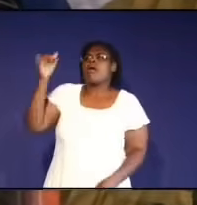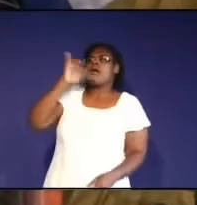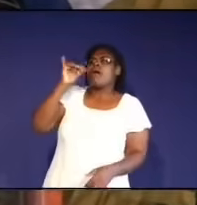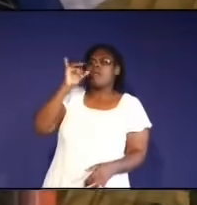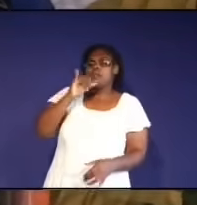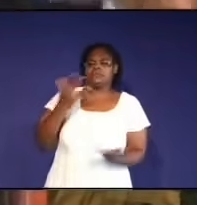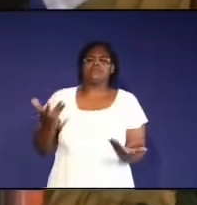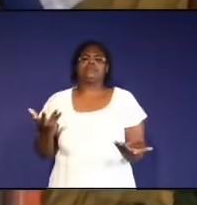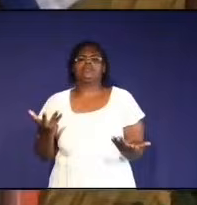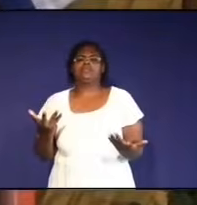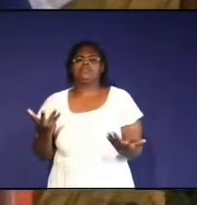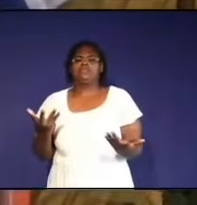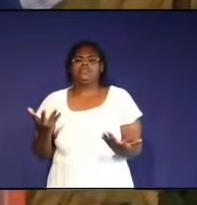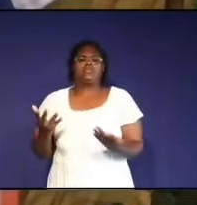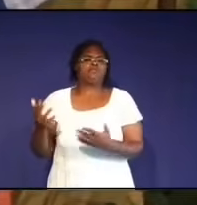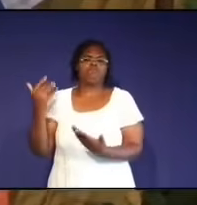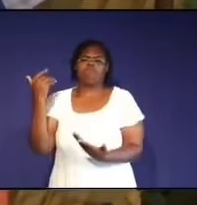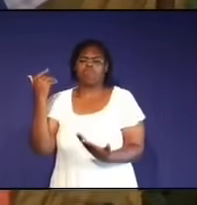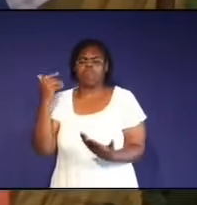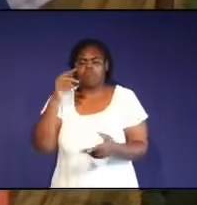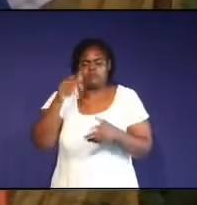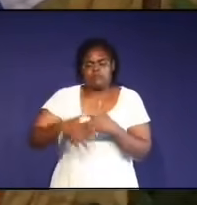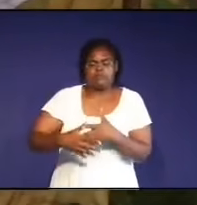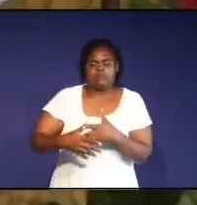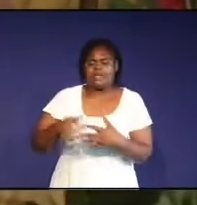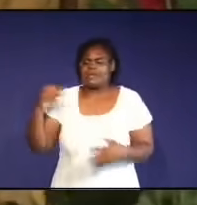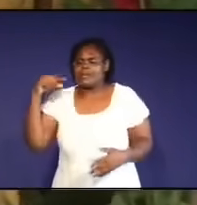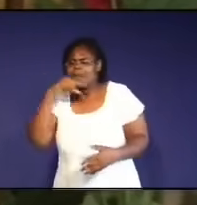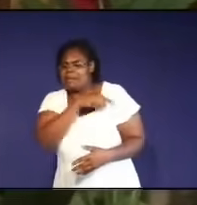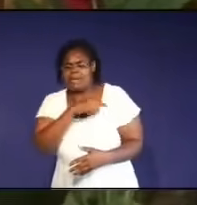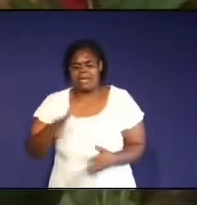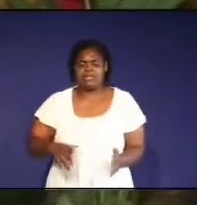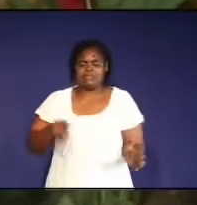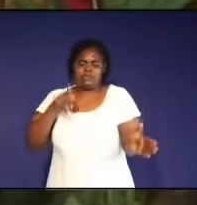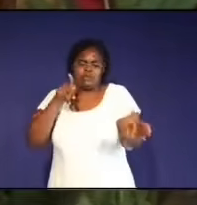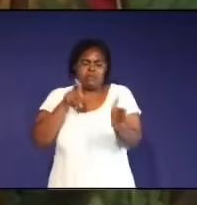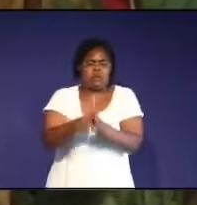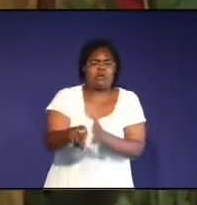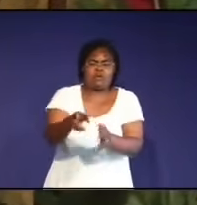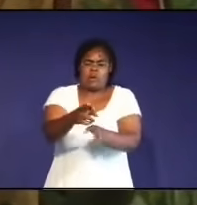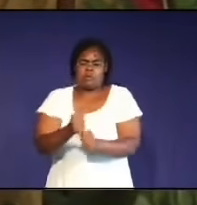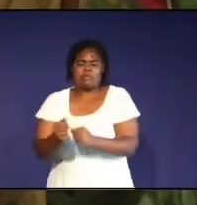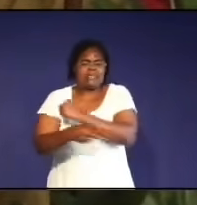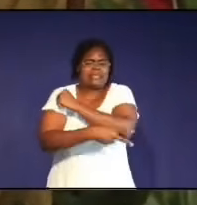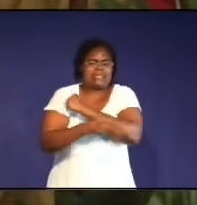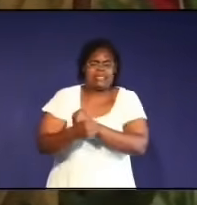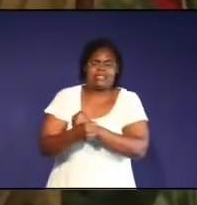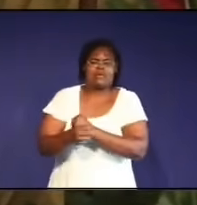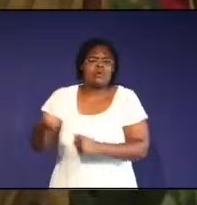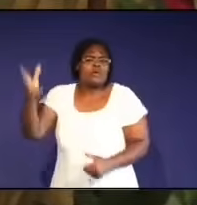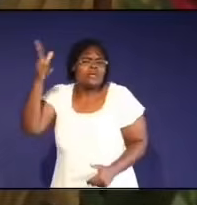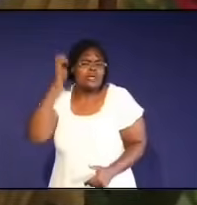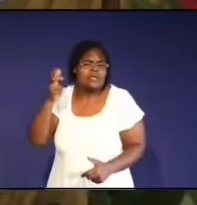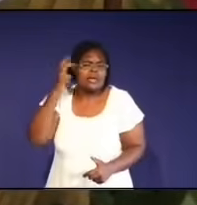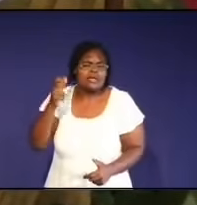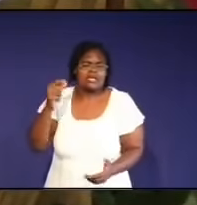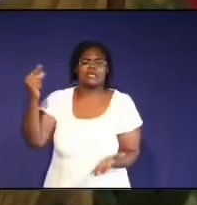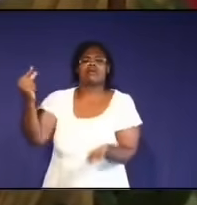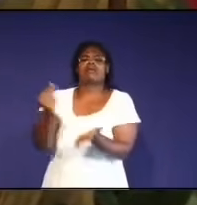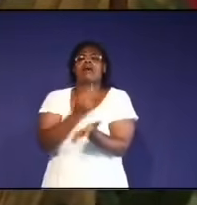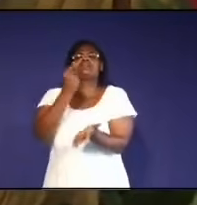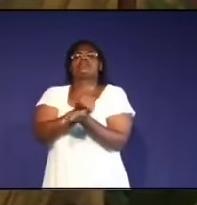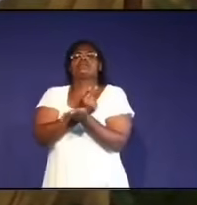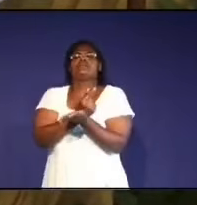in the prostitute den. There are liars and murderers and rapists and thieves. When they hear the